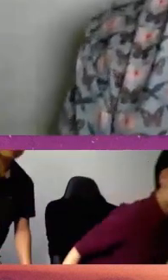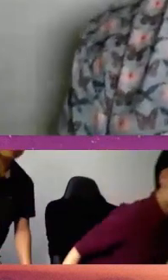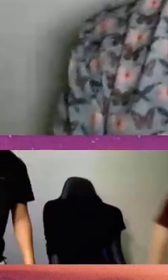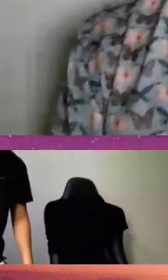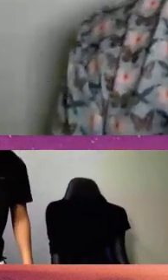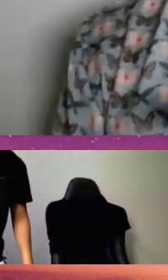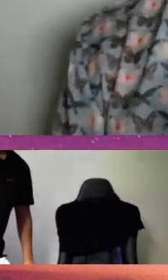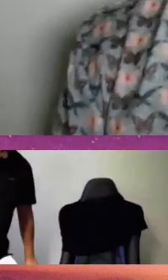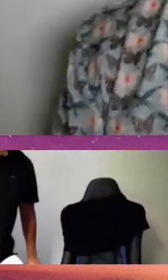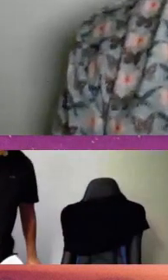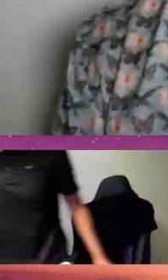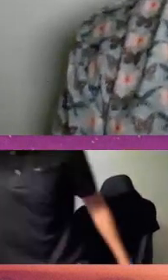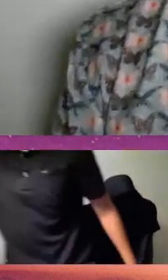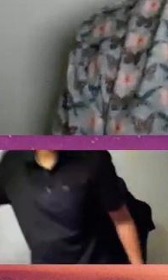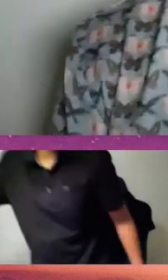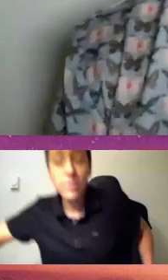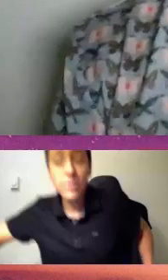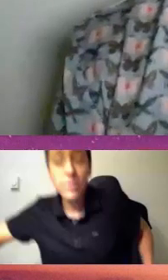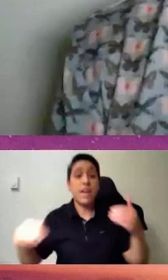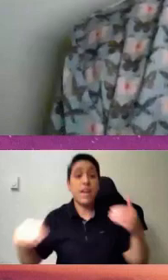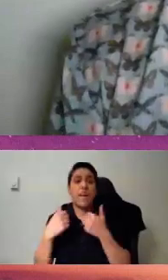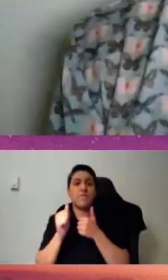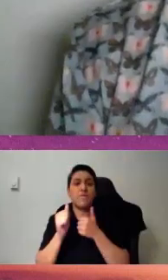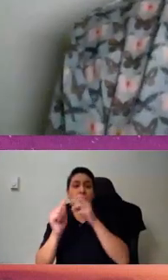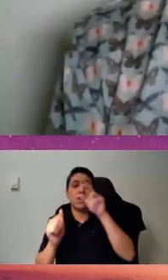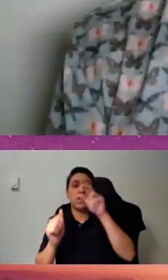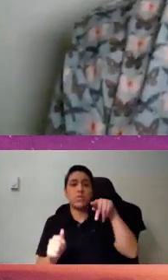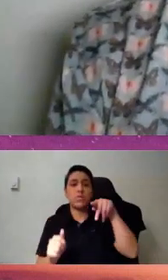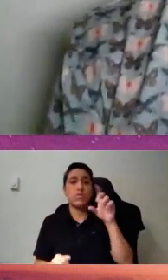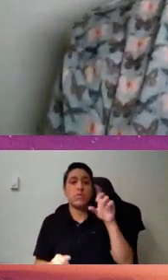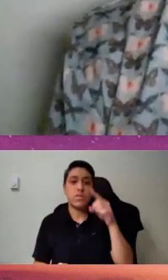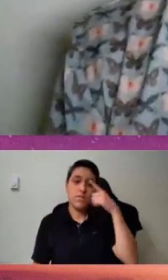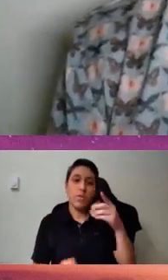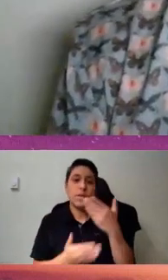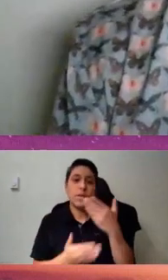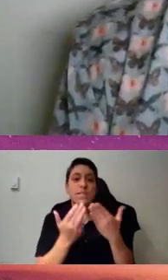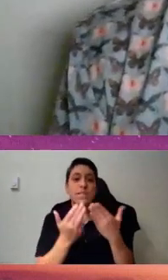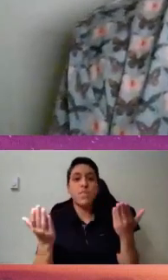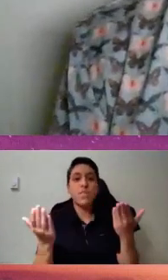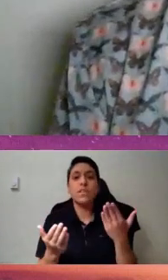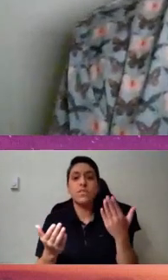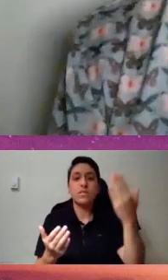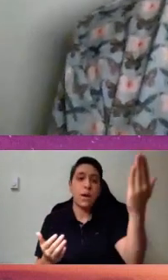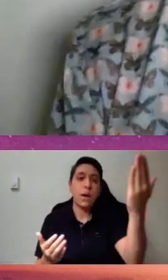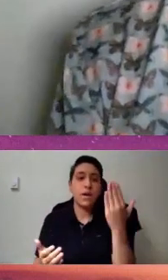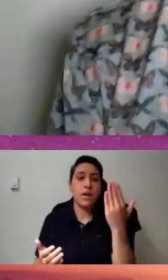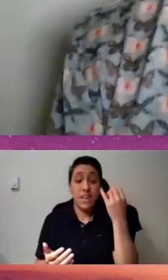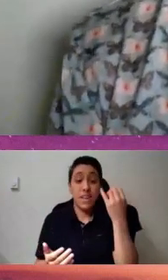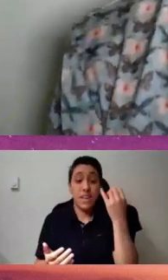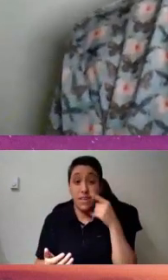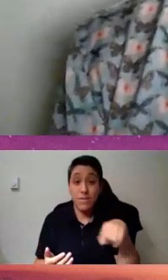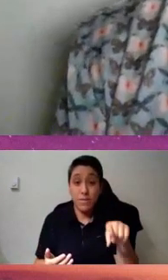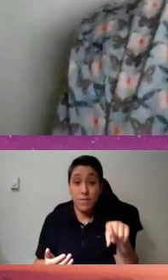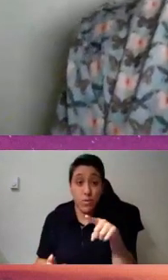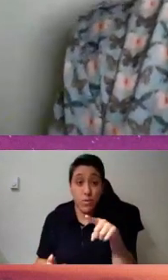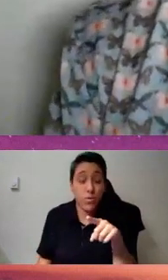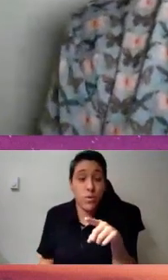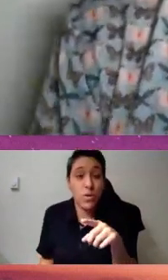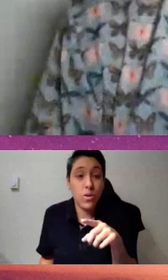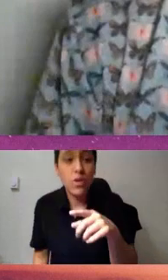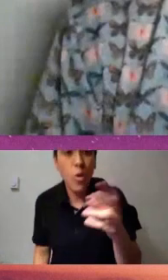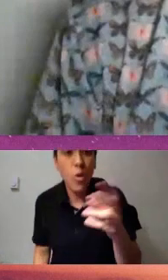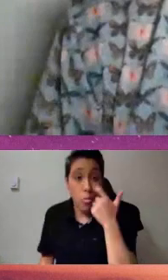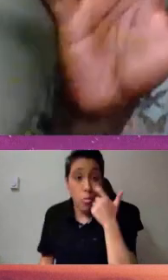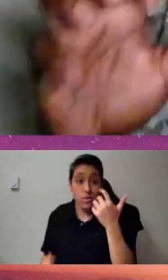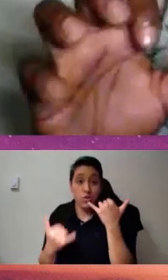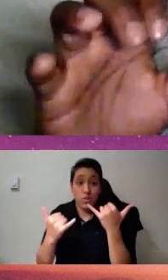been coming up. And I'm going to ask this question. In the meantime, those who are tuning in, you can go ahead either on any of the platforms that you're on, you